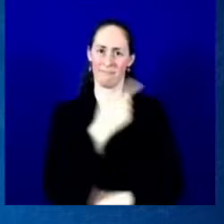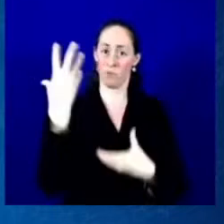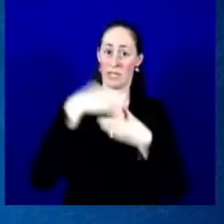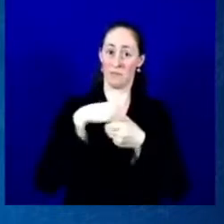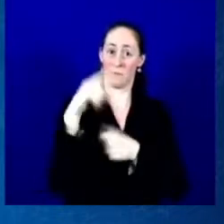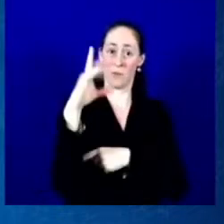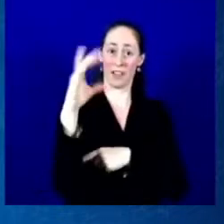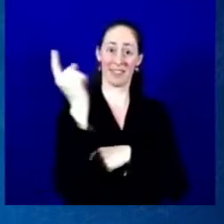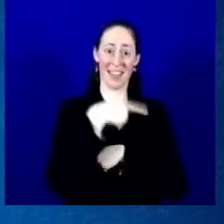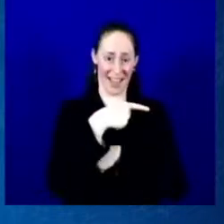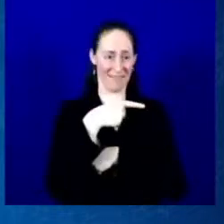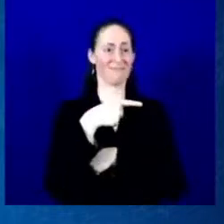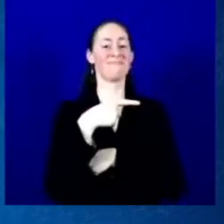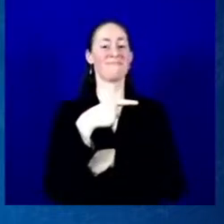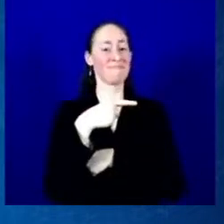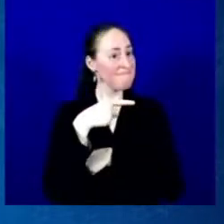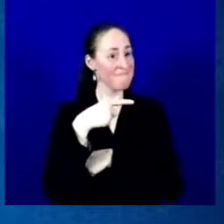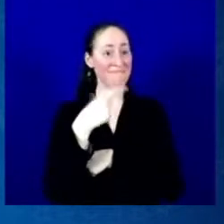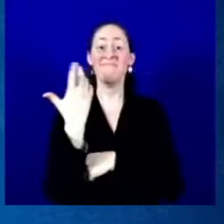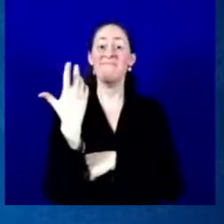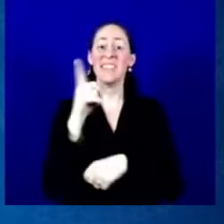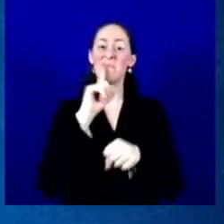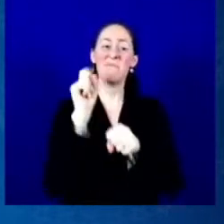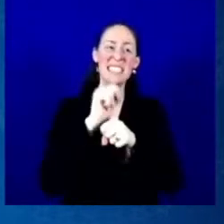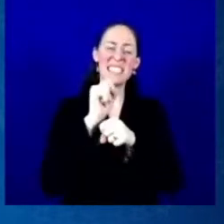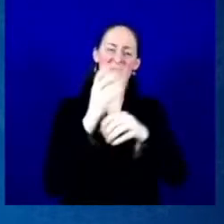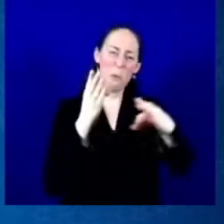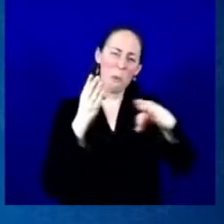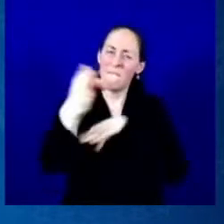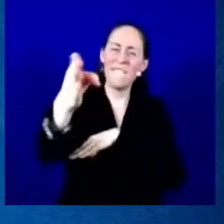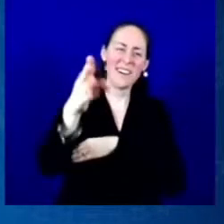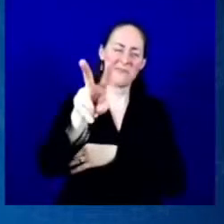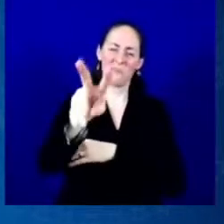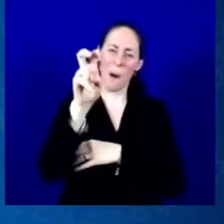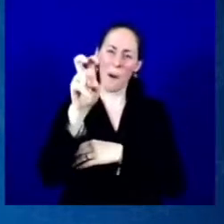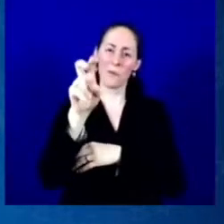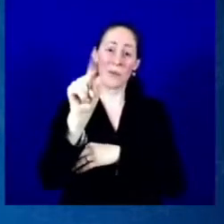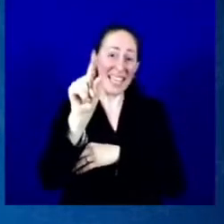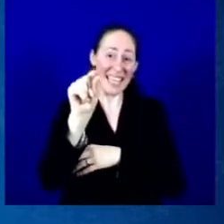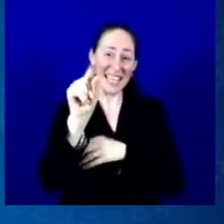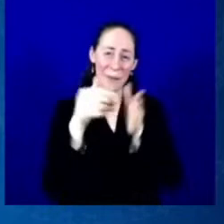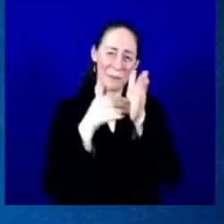have provided over 220 million COVID shots in those 100 days.